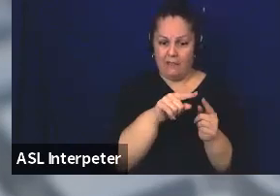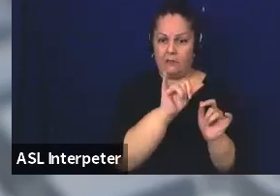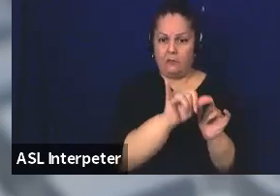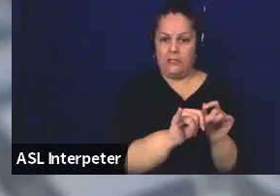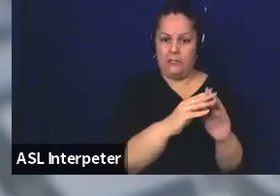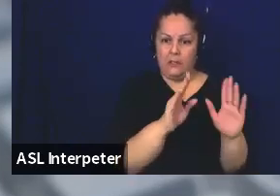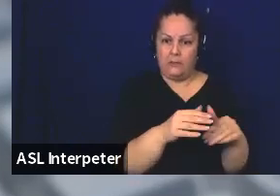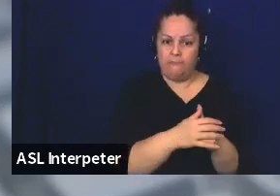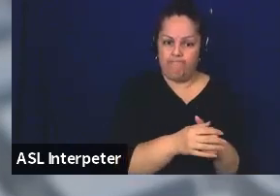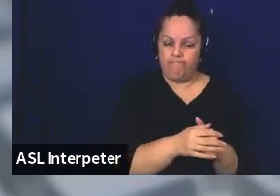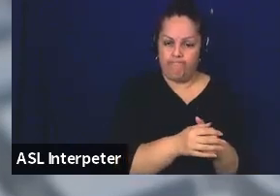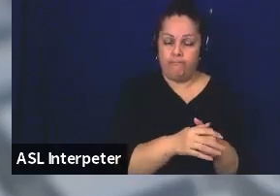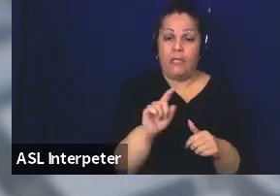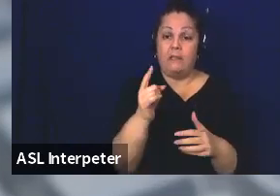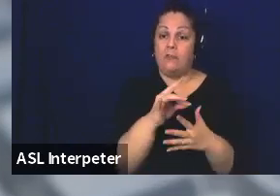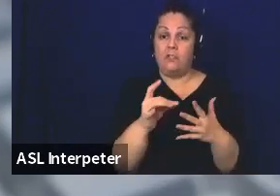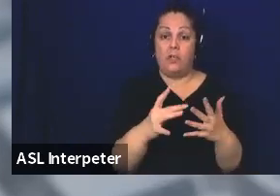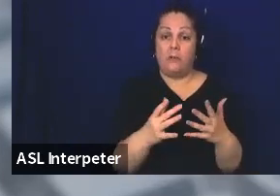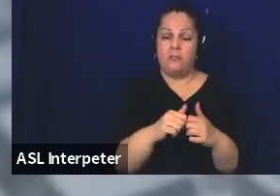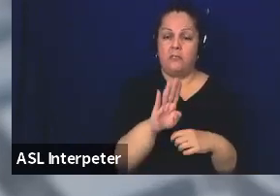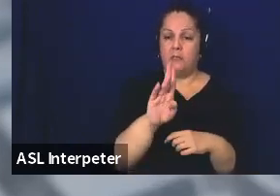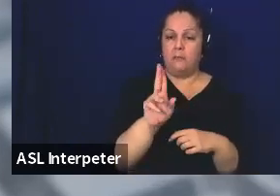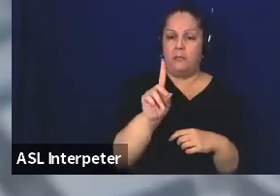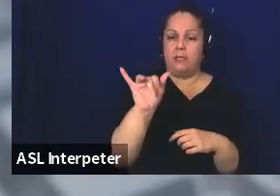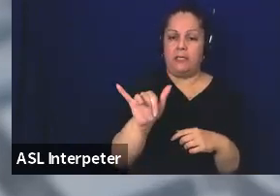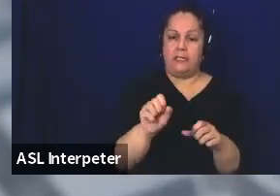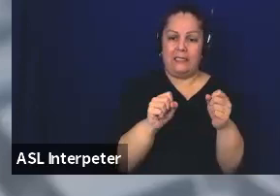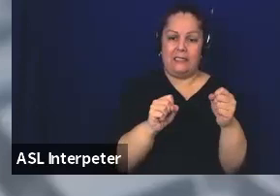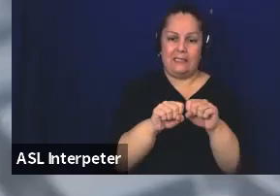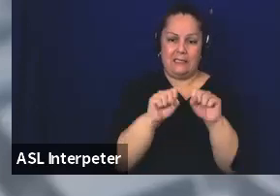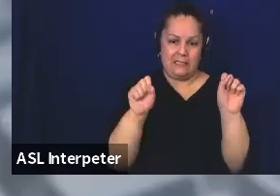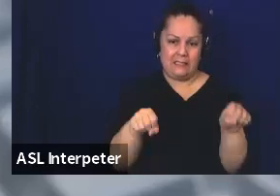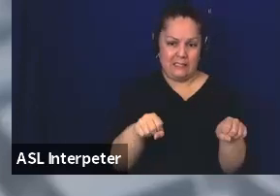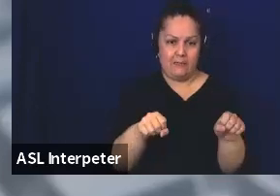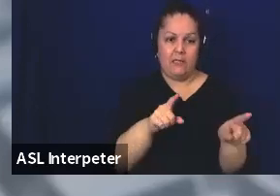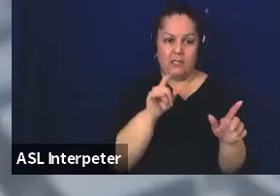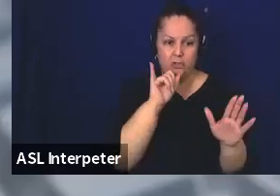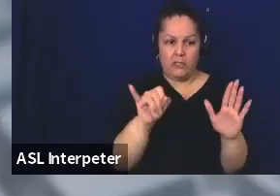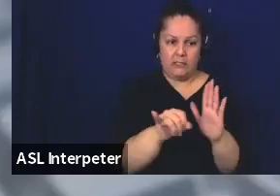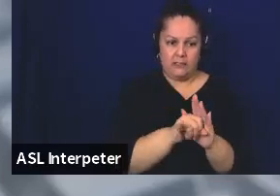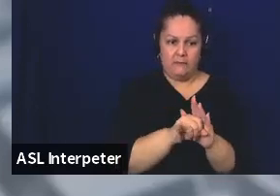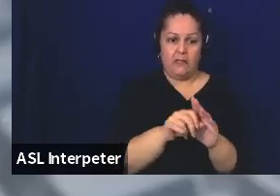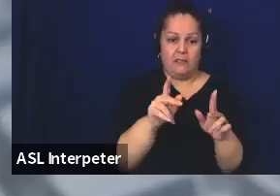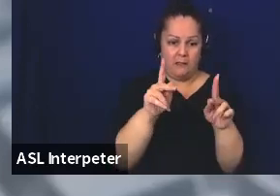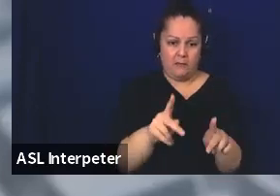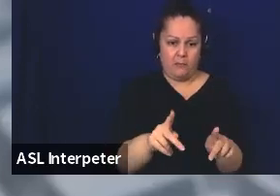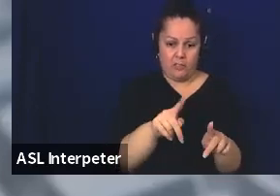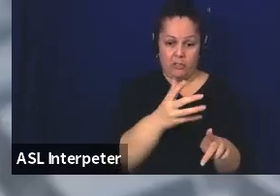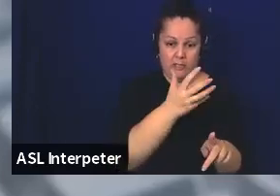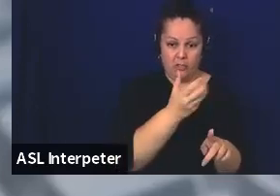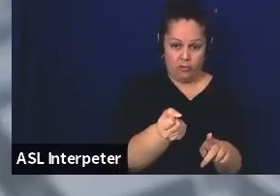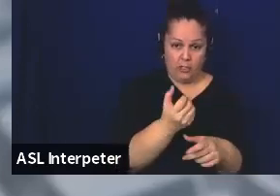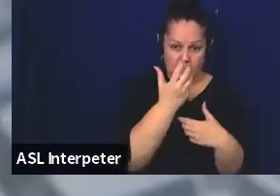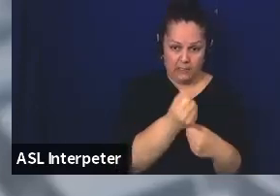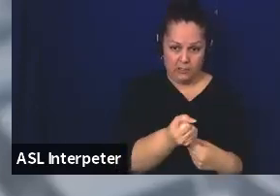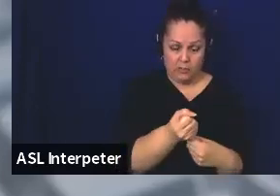home? The first option is a buddy system. So they should identify someone that they trust